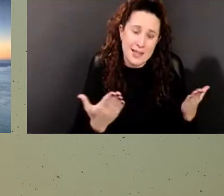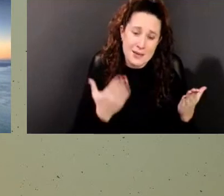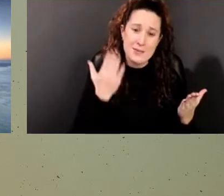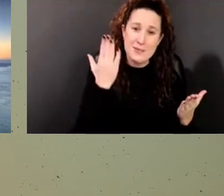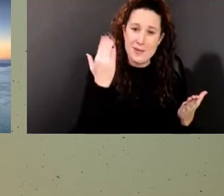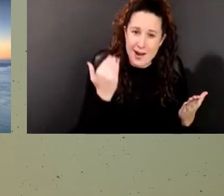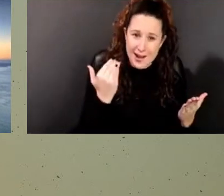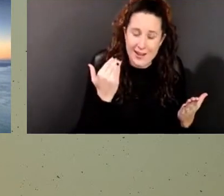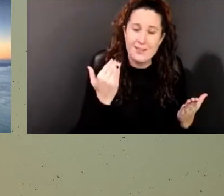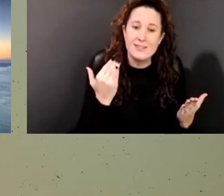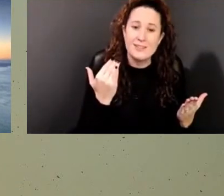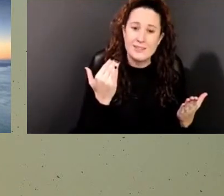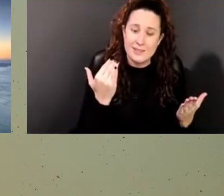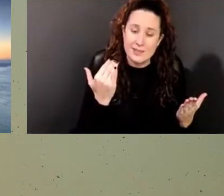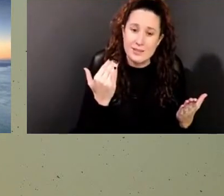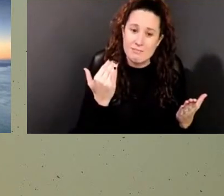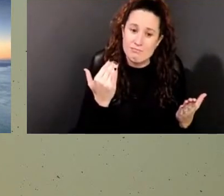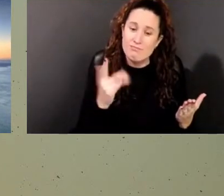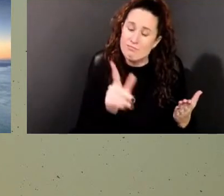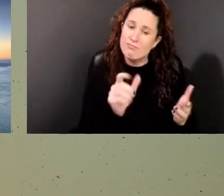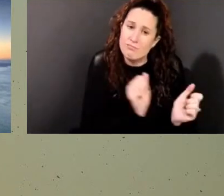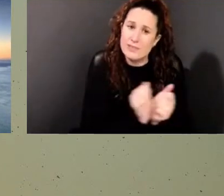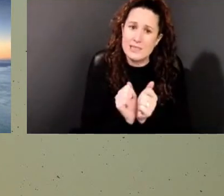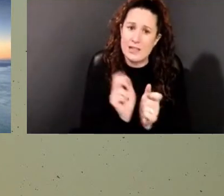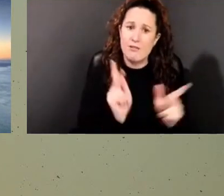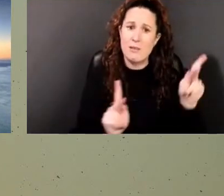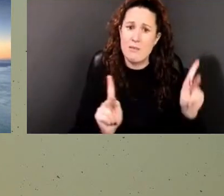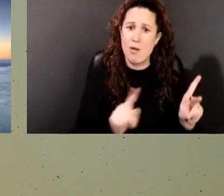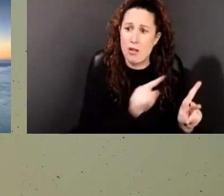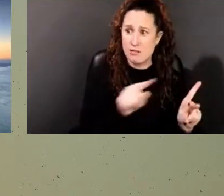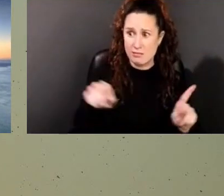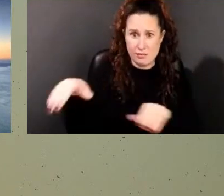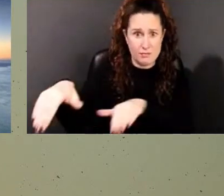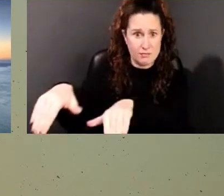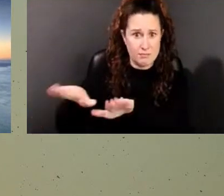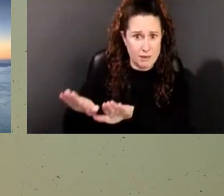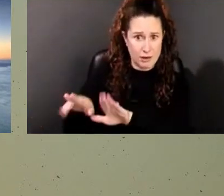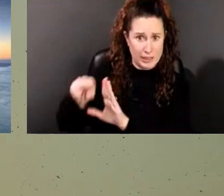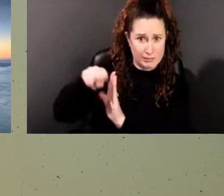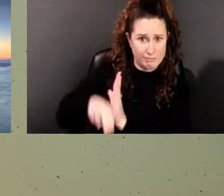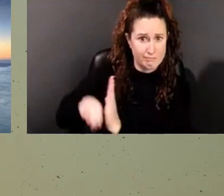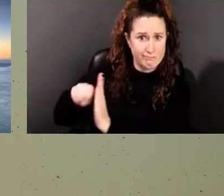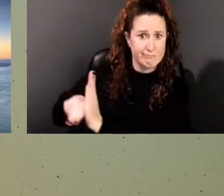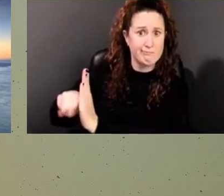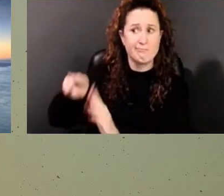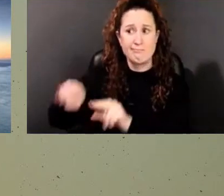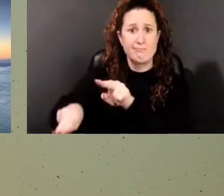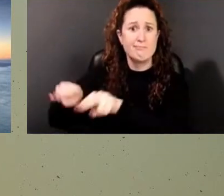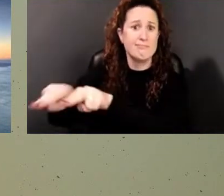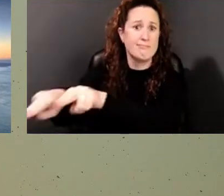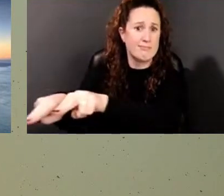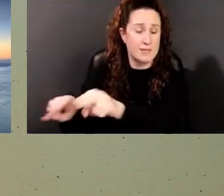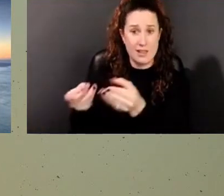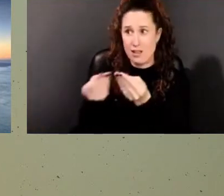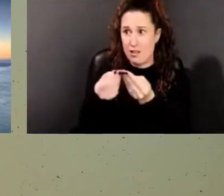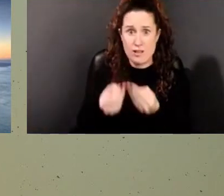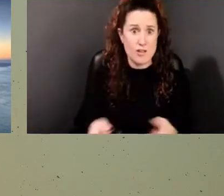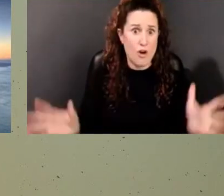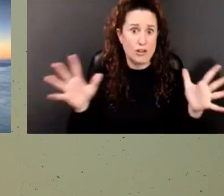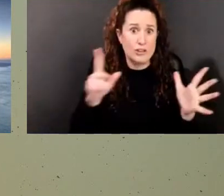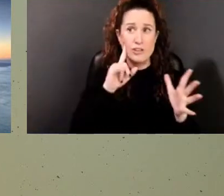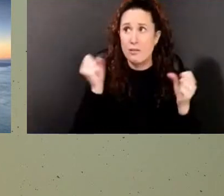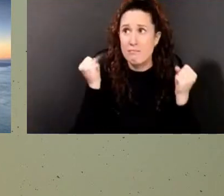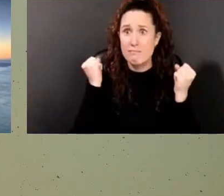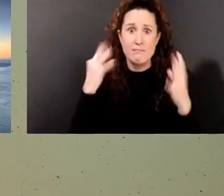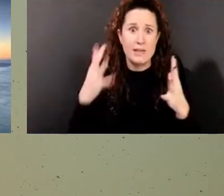these enslaved folks buried there and lost for lots of